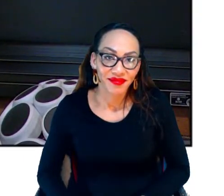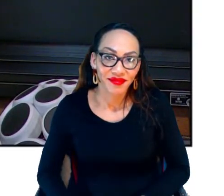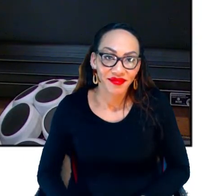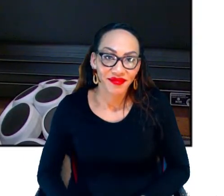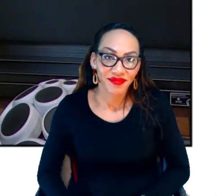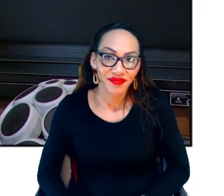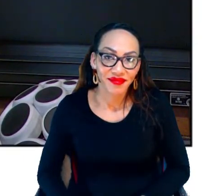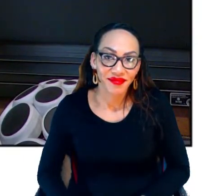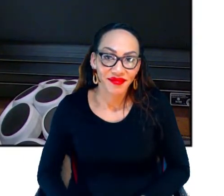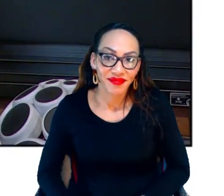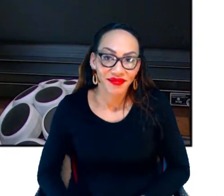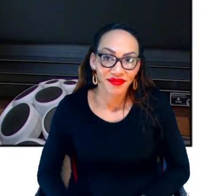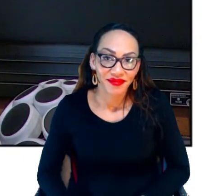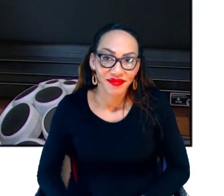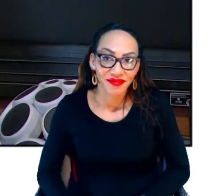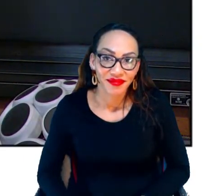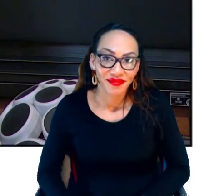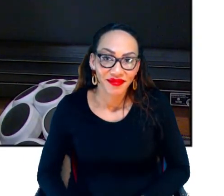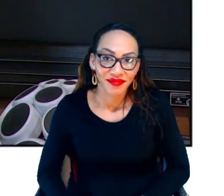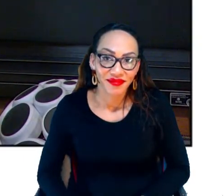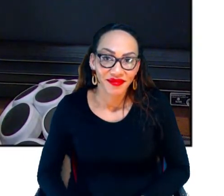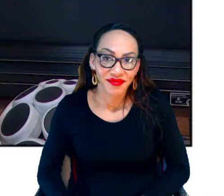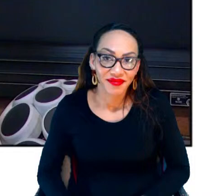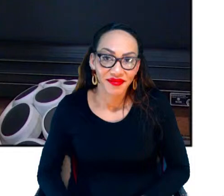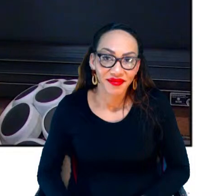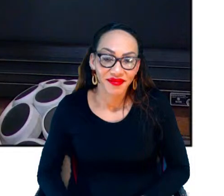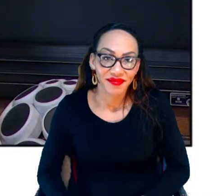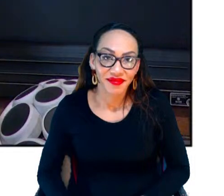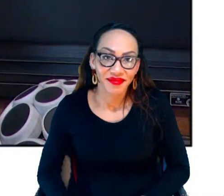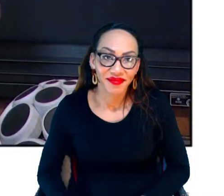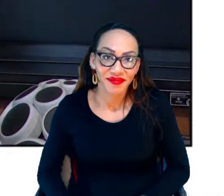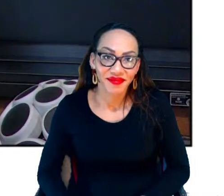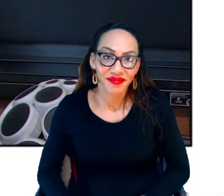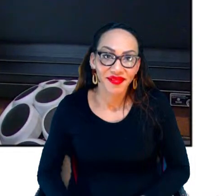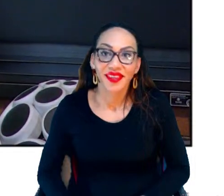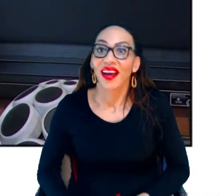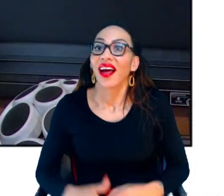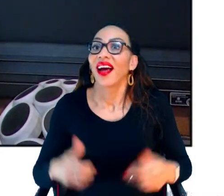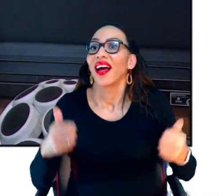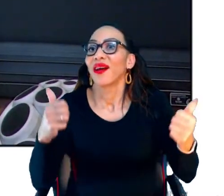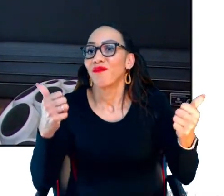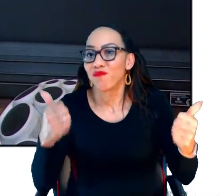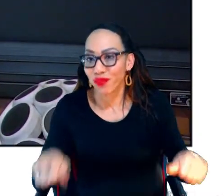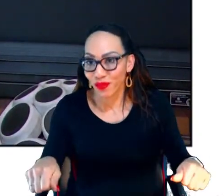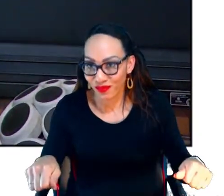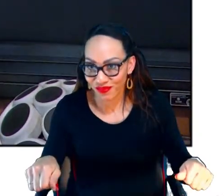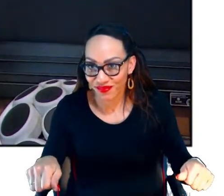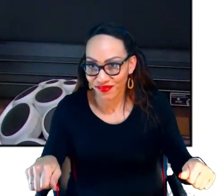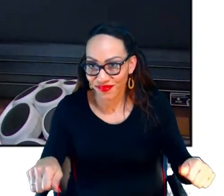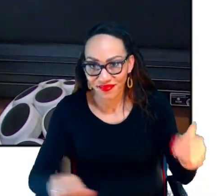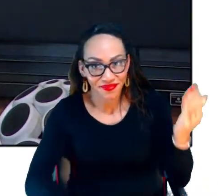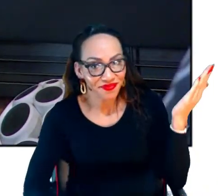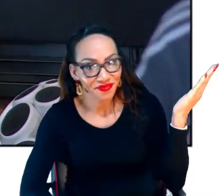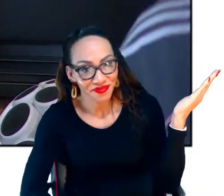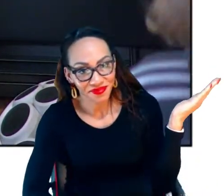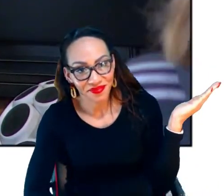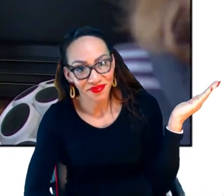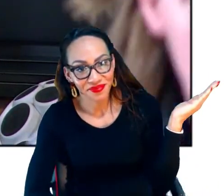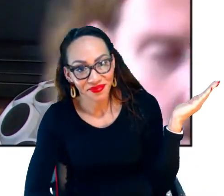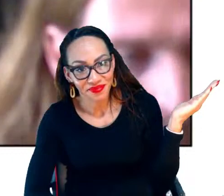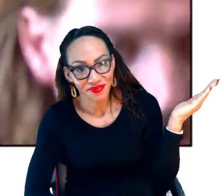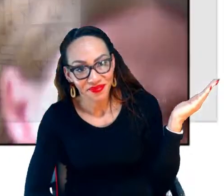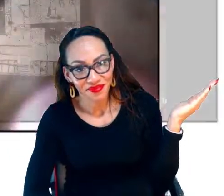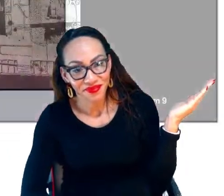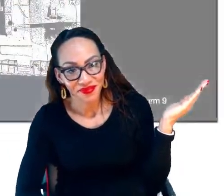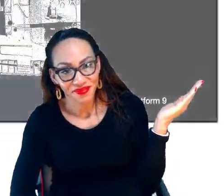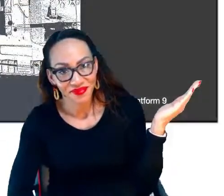And this is not coming up just yet. Oh, here it is, yeah. So again, it's kind of creating space with